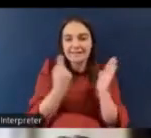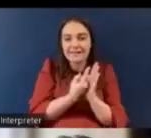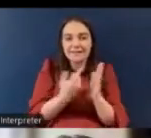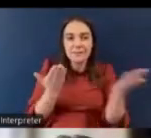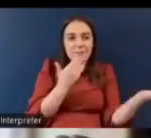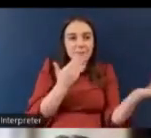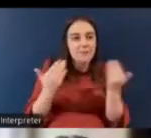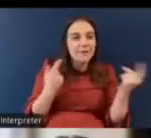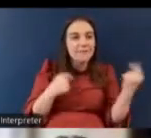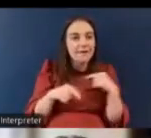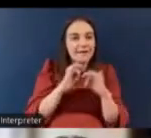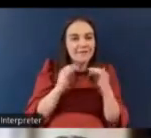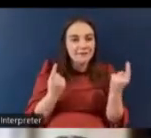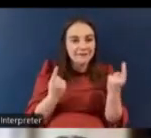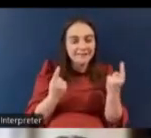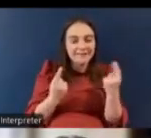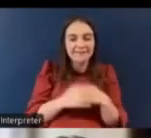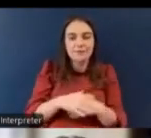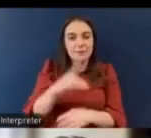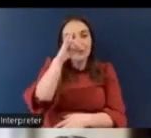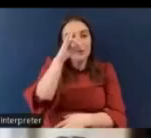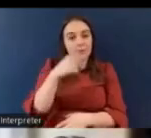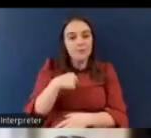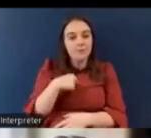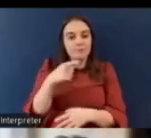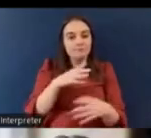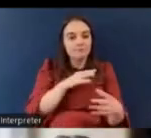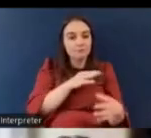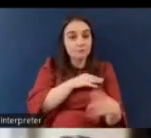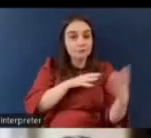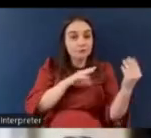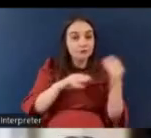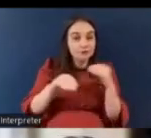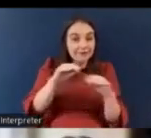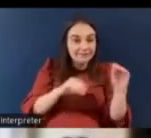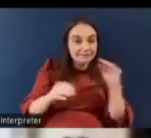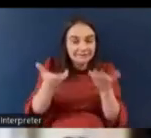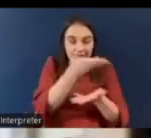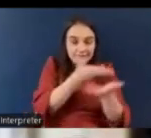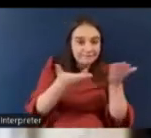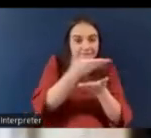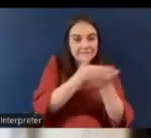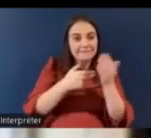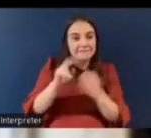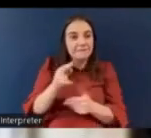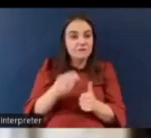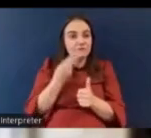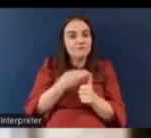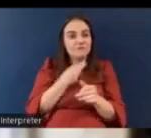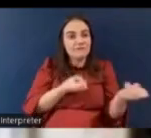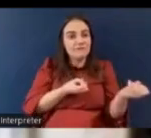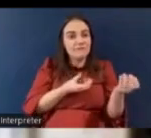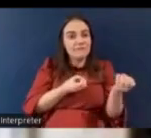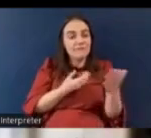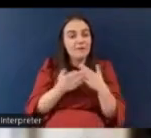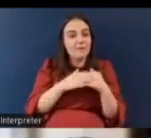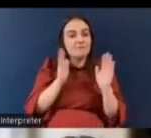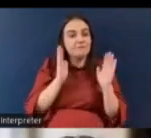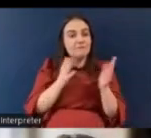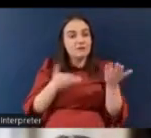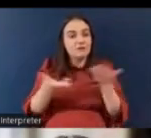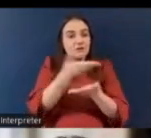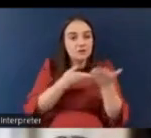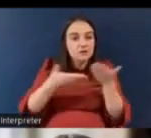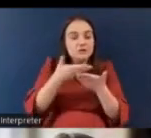back, everyone. I hope you all had good conversations and that you're ready to feed back to us what you discussed